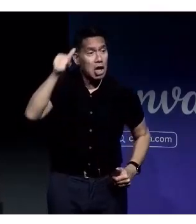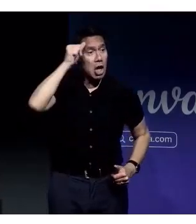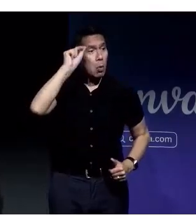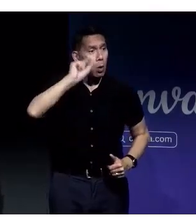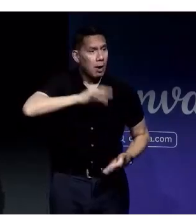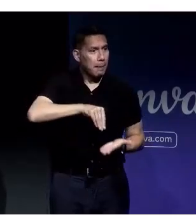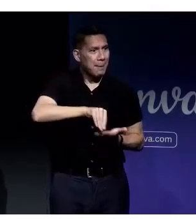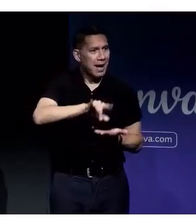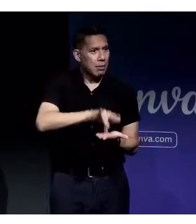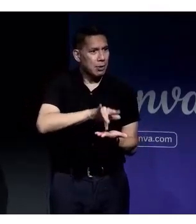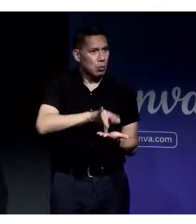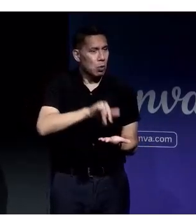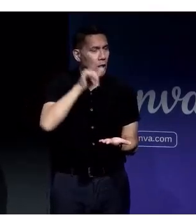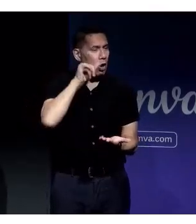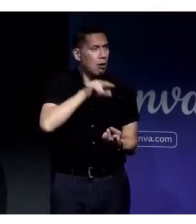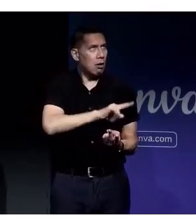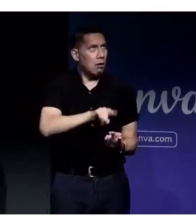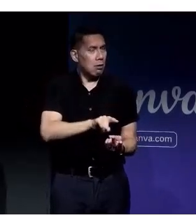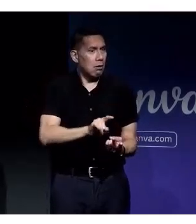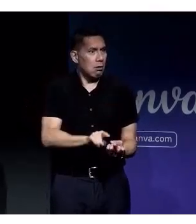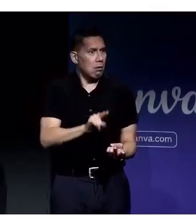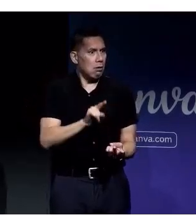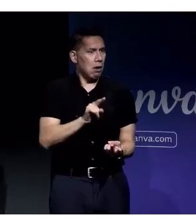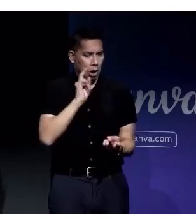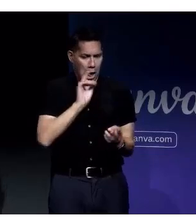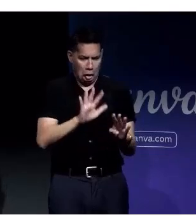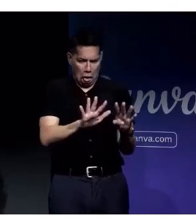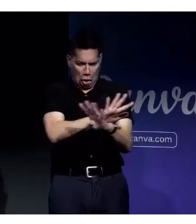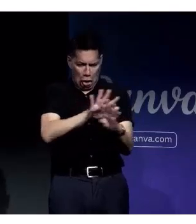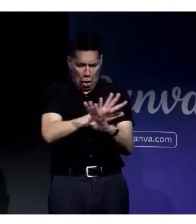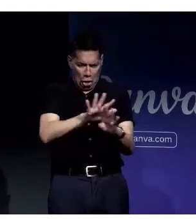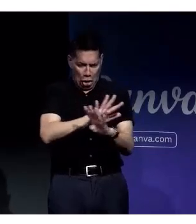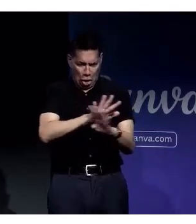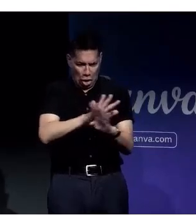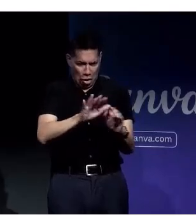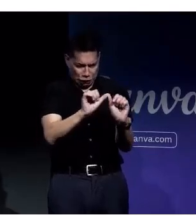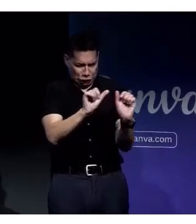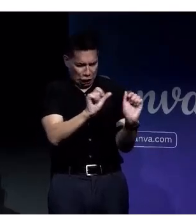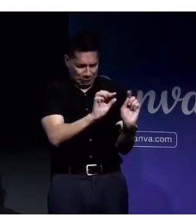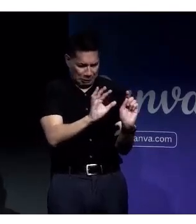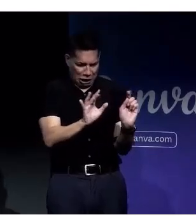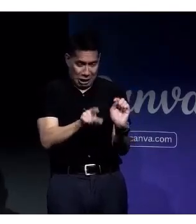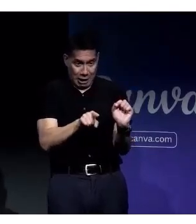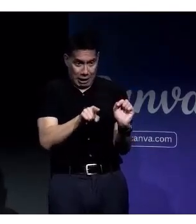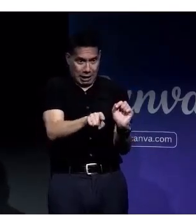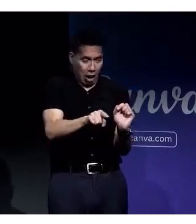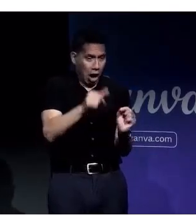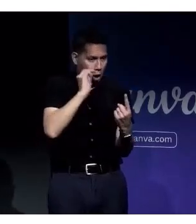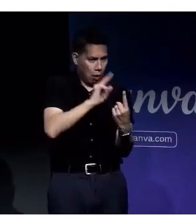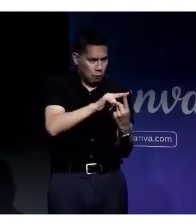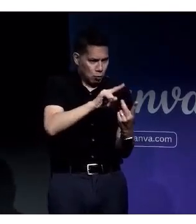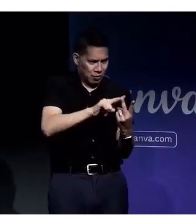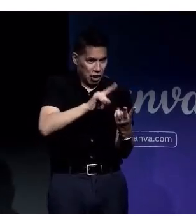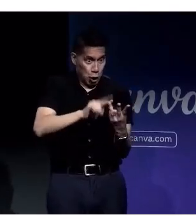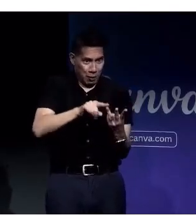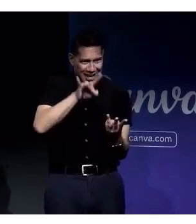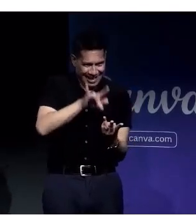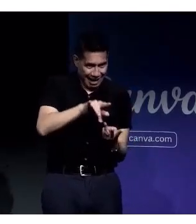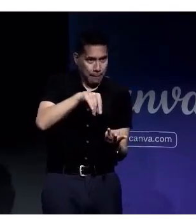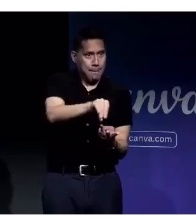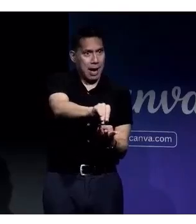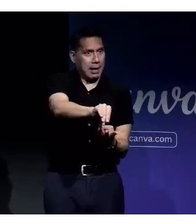middle. I know I can make out 5 shapes or blobs, and I know that pay's the third one. I don't know, the homepage is the